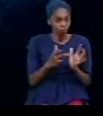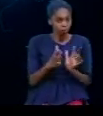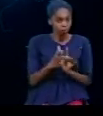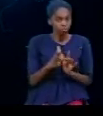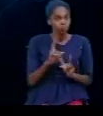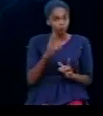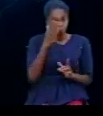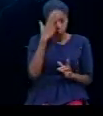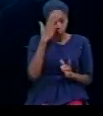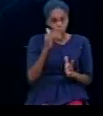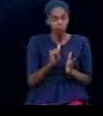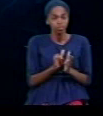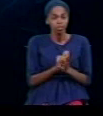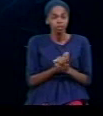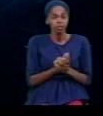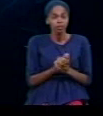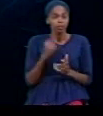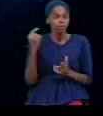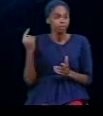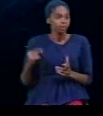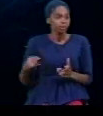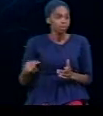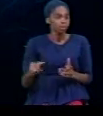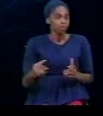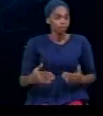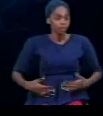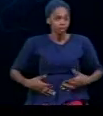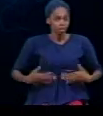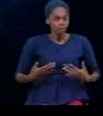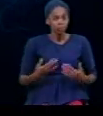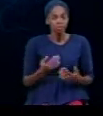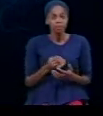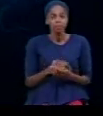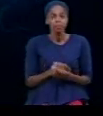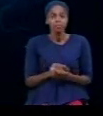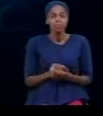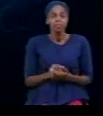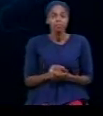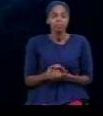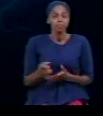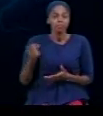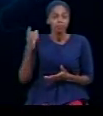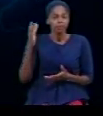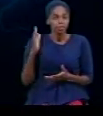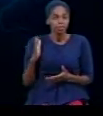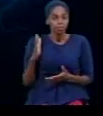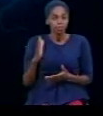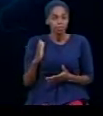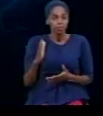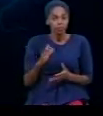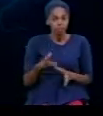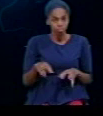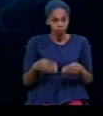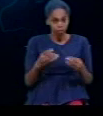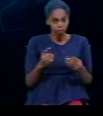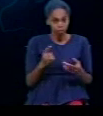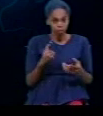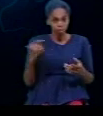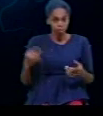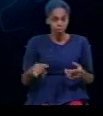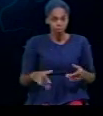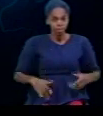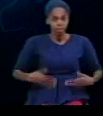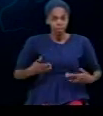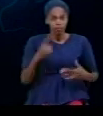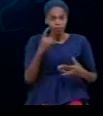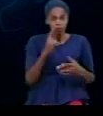conditional. You got eternal life because you turned away from sin and you gave